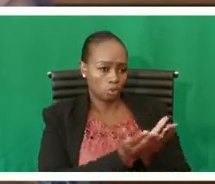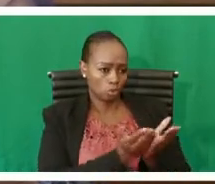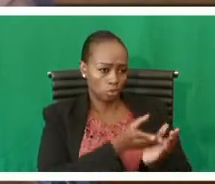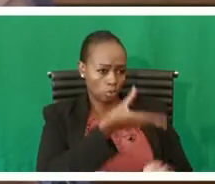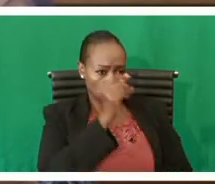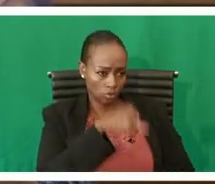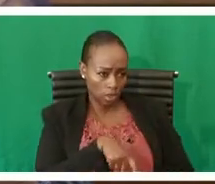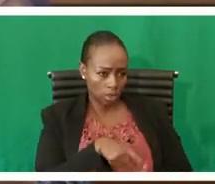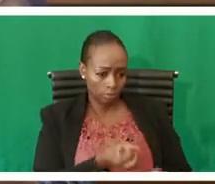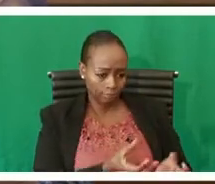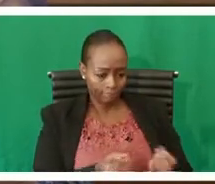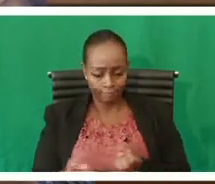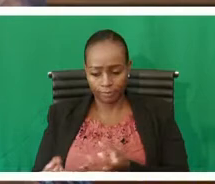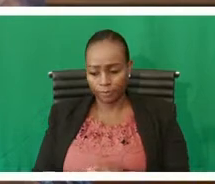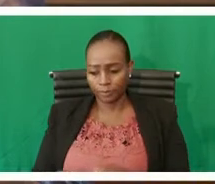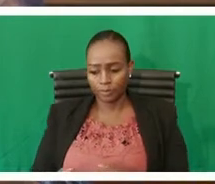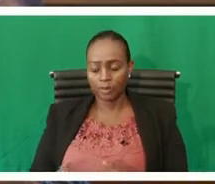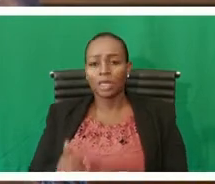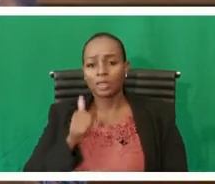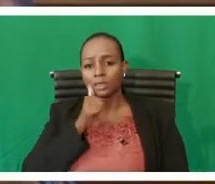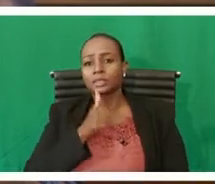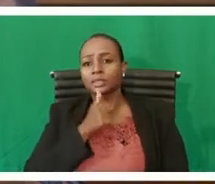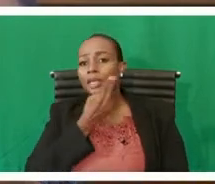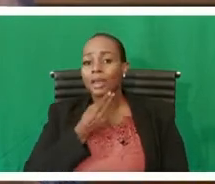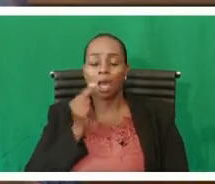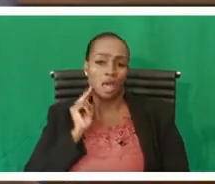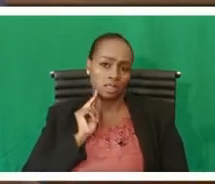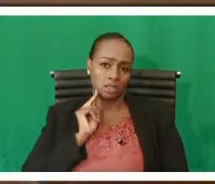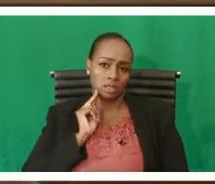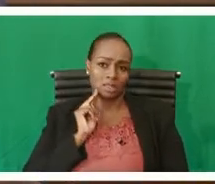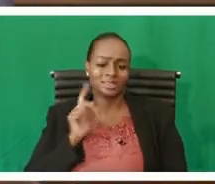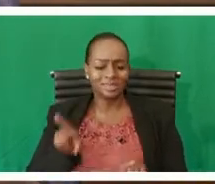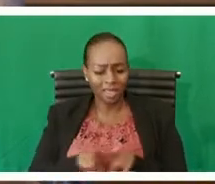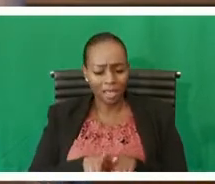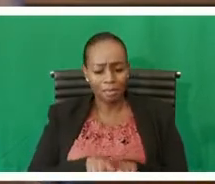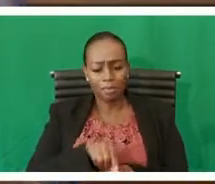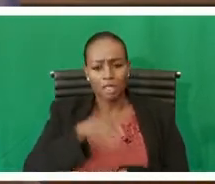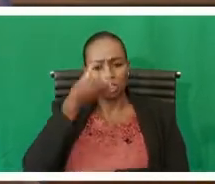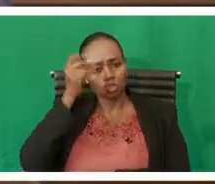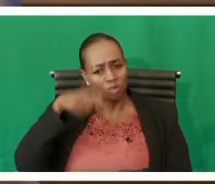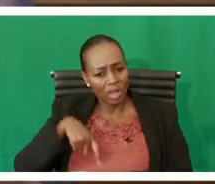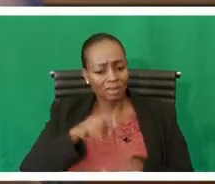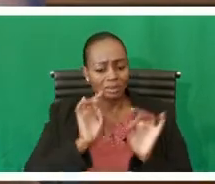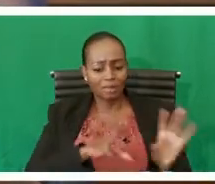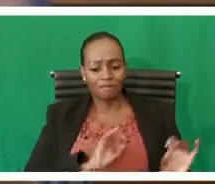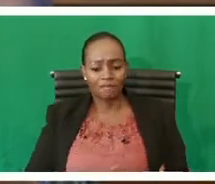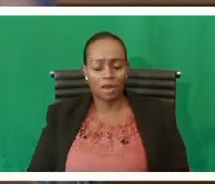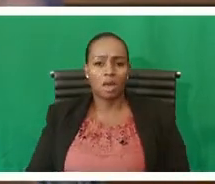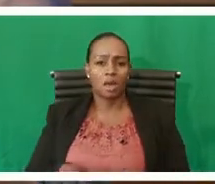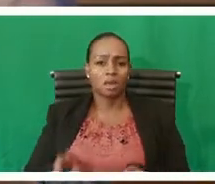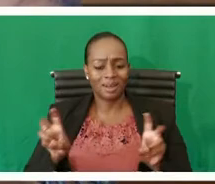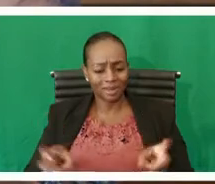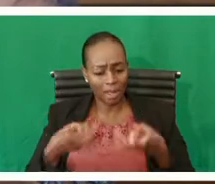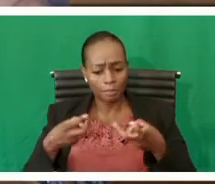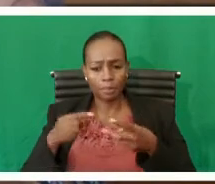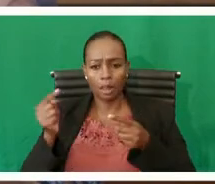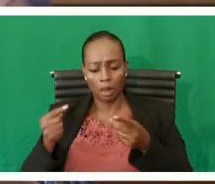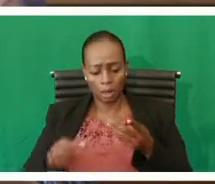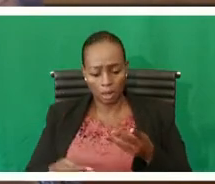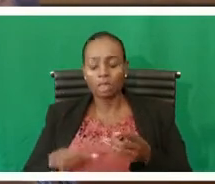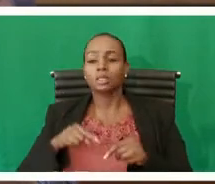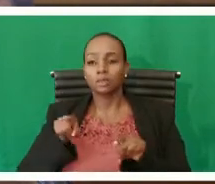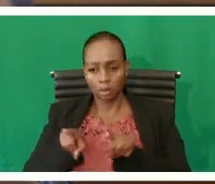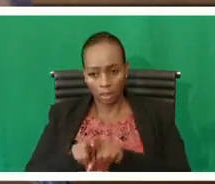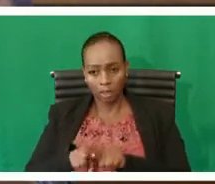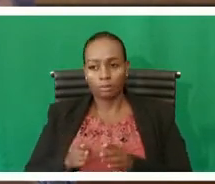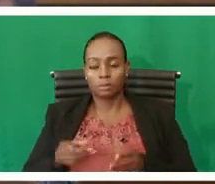hampe dikolo ha o na le di-social worker. Bana bana ba re ipuang ba hlekefetswang ba tsebe o bua le di-social workers. Social workers di le